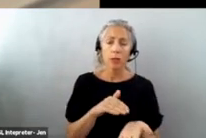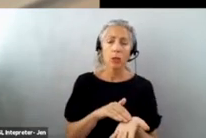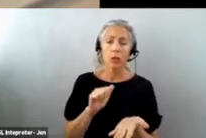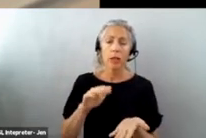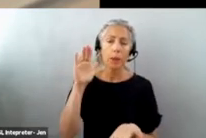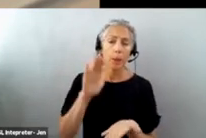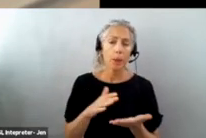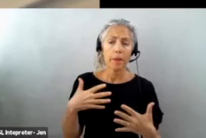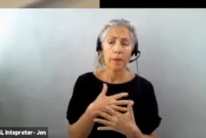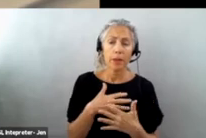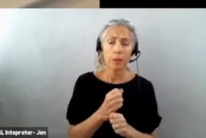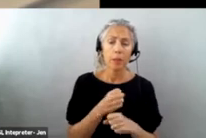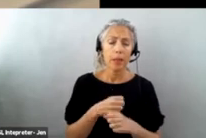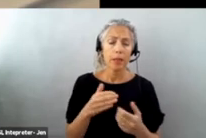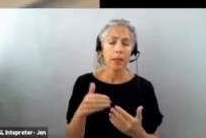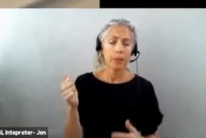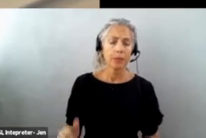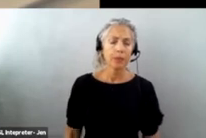patients' fears and make it easier.